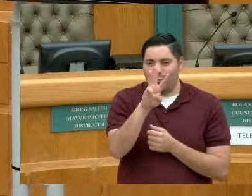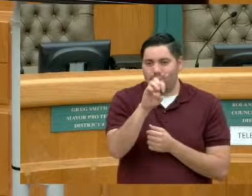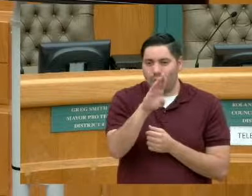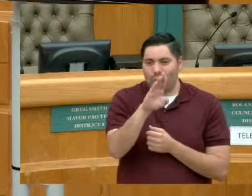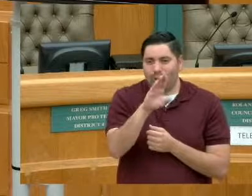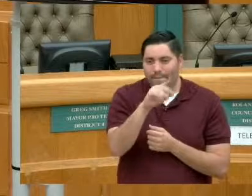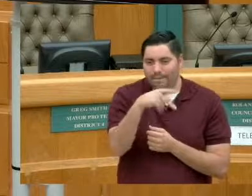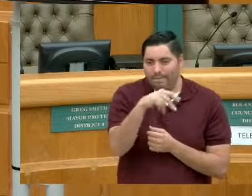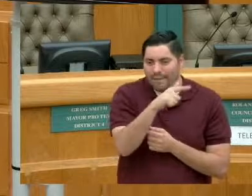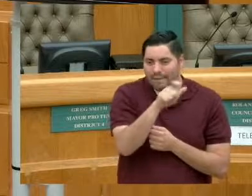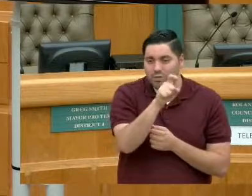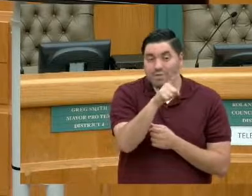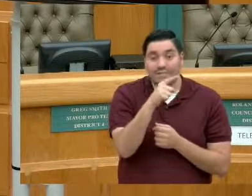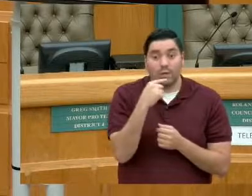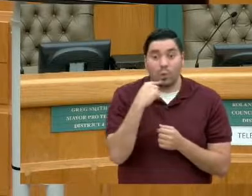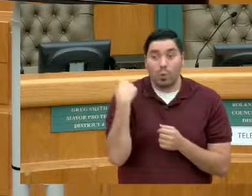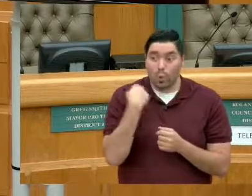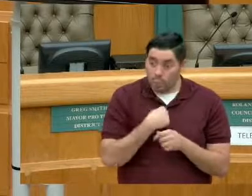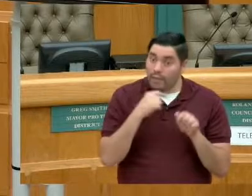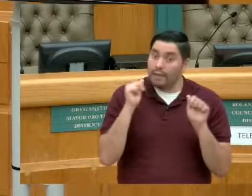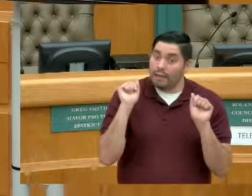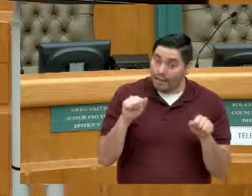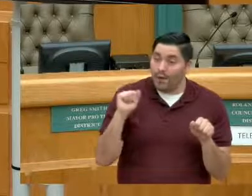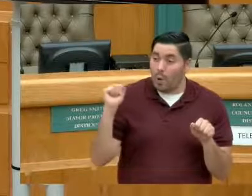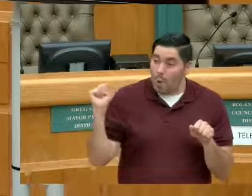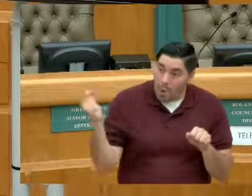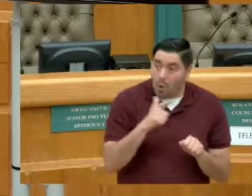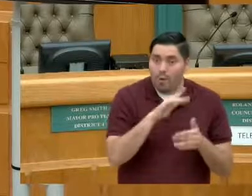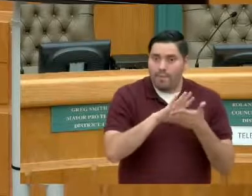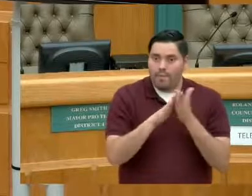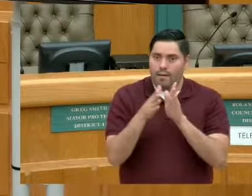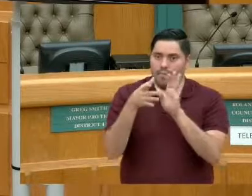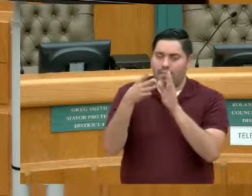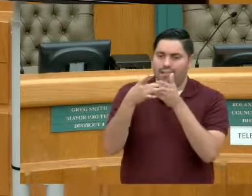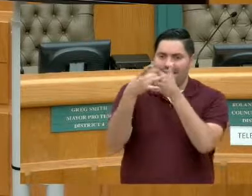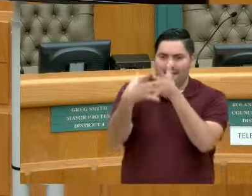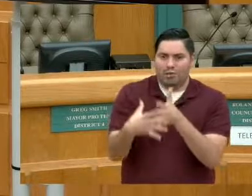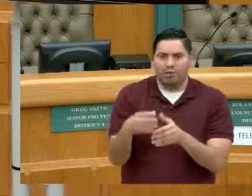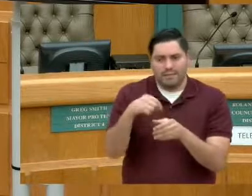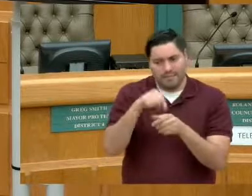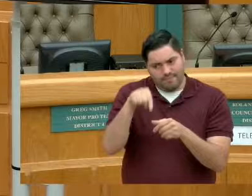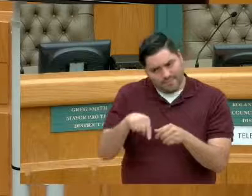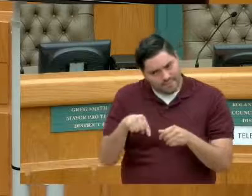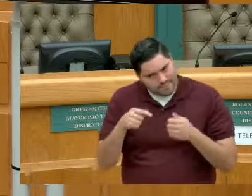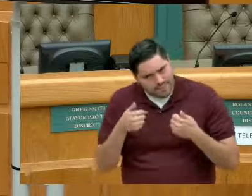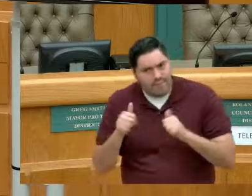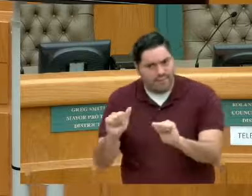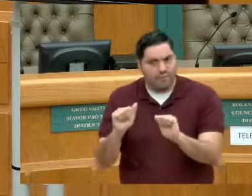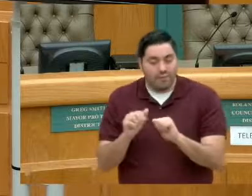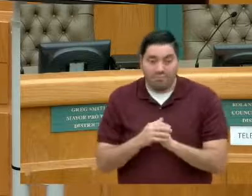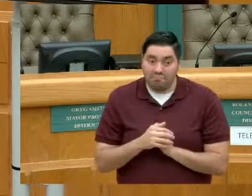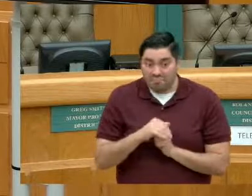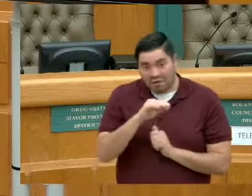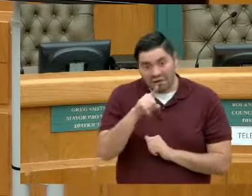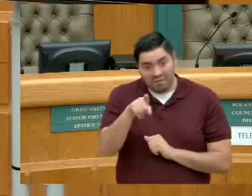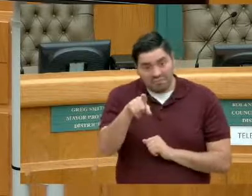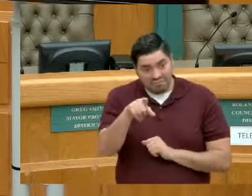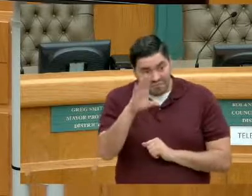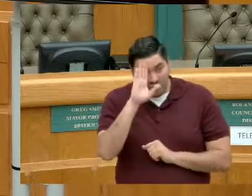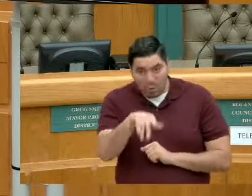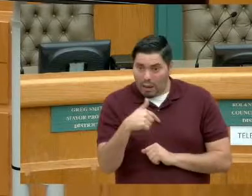courthouse says, we can all be leaders in this effort. And I truly believe that. And I know that our country and